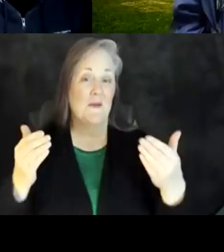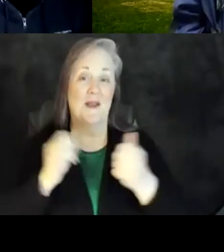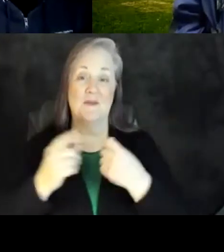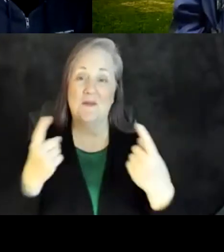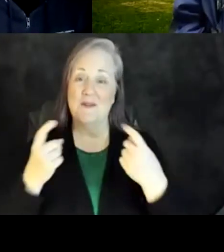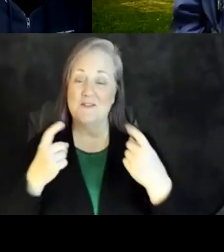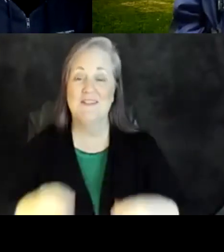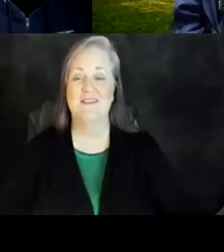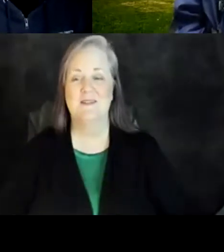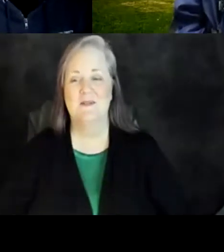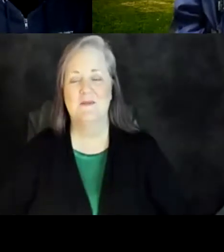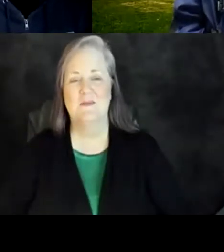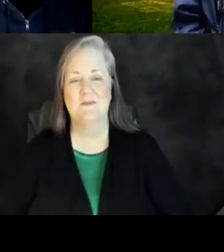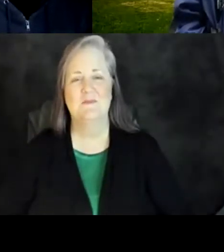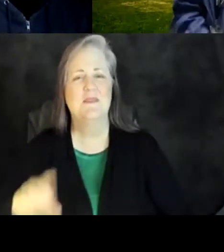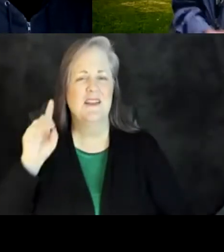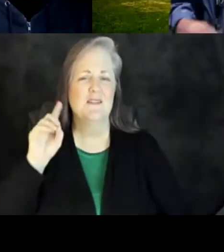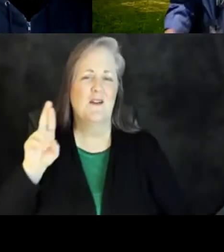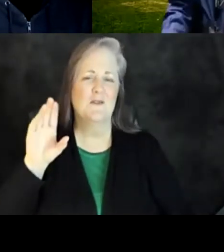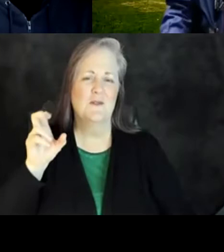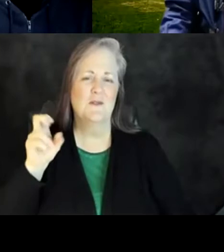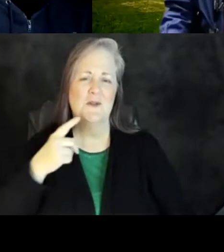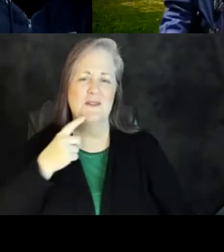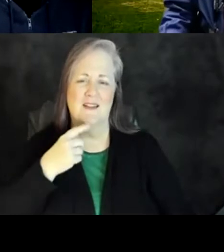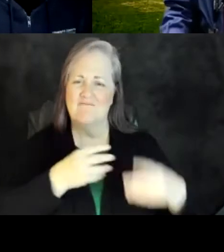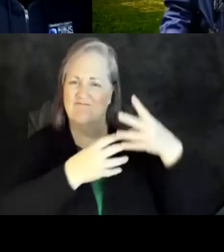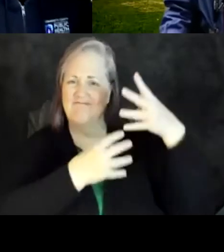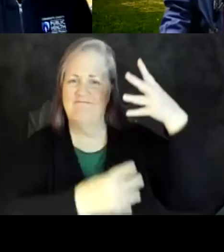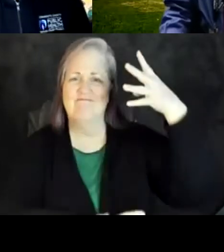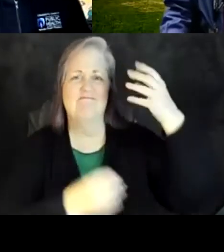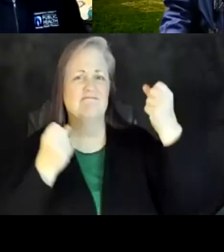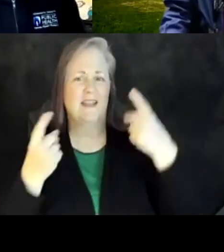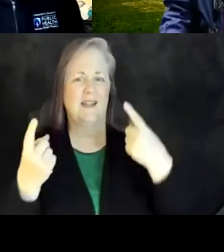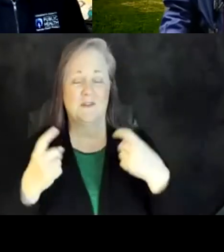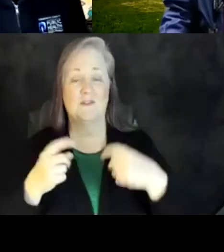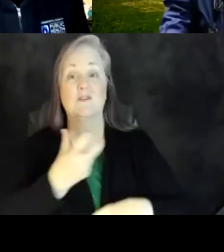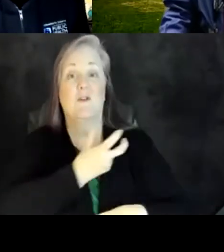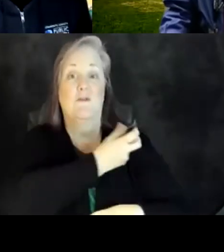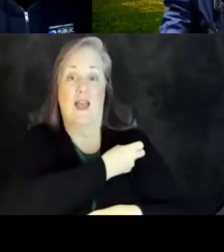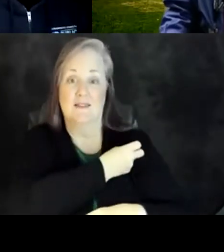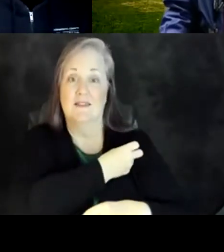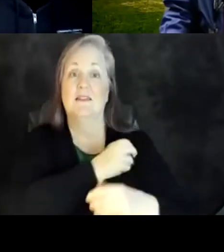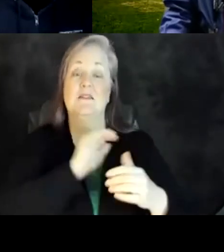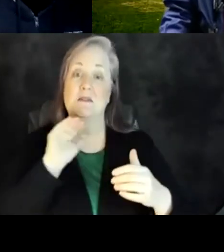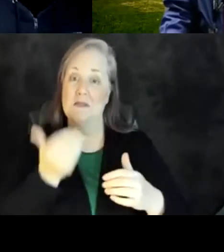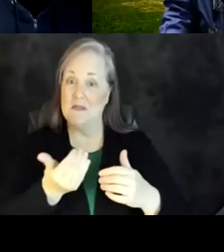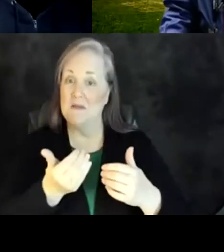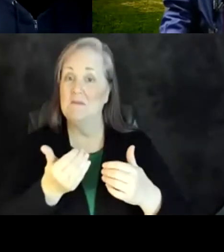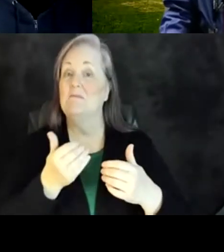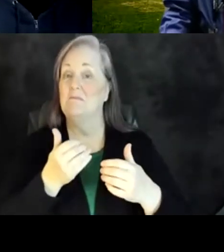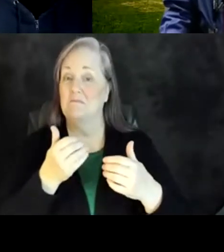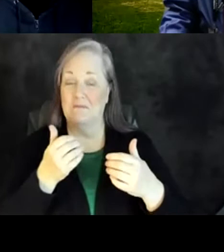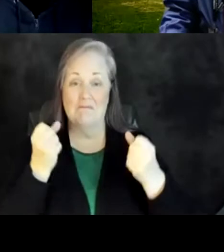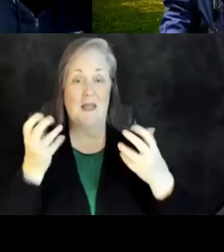Dr. Cohen mentioned, we've got quite a few in the Q&A, and as you might imagine, vaccine does appear to be a popular topic again